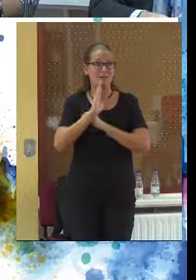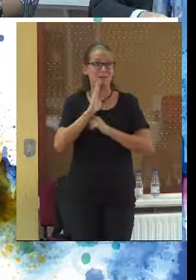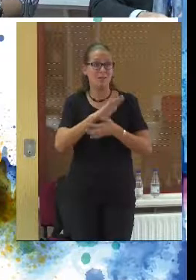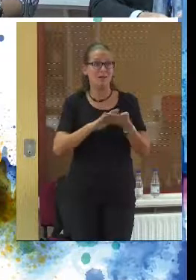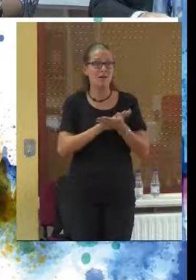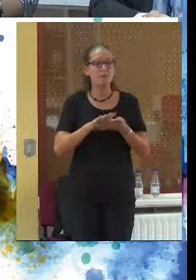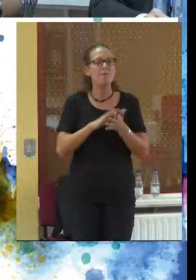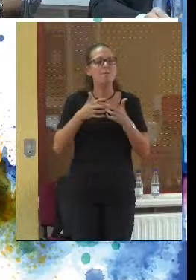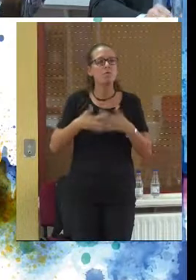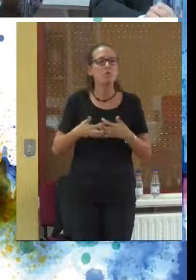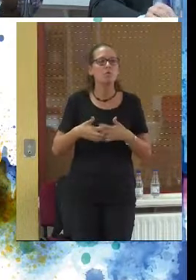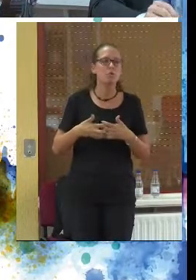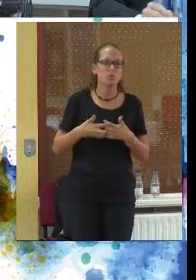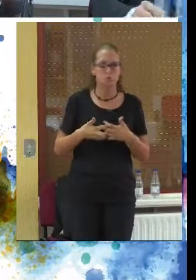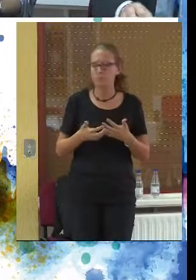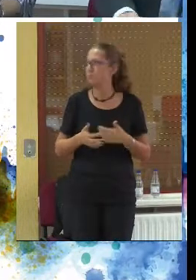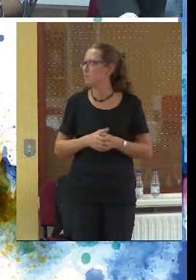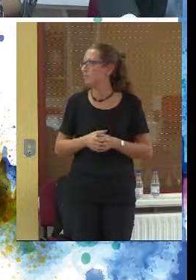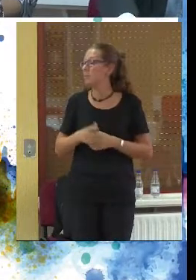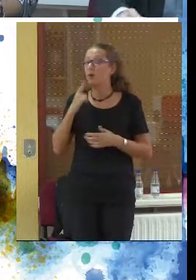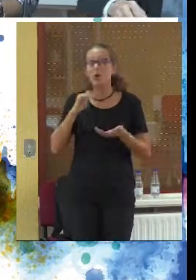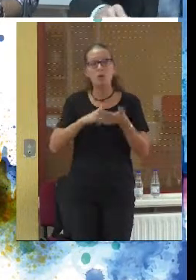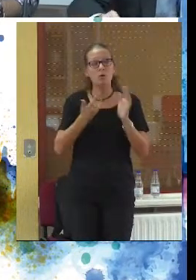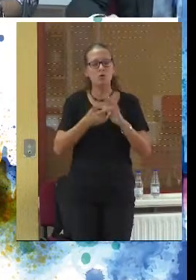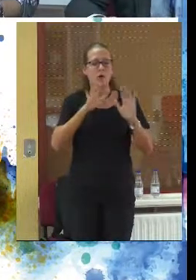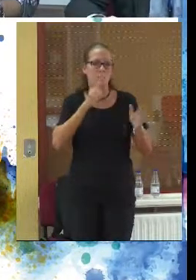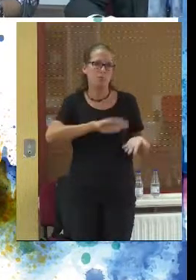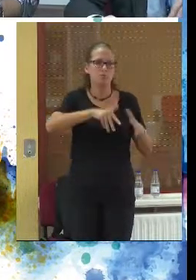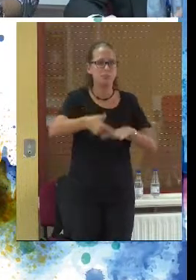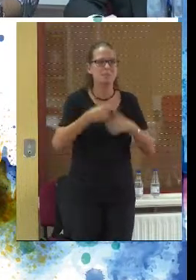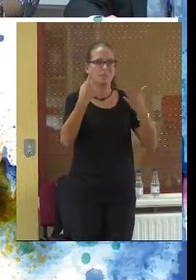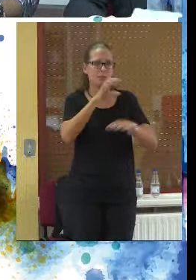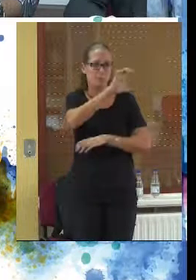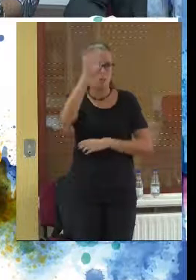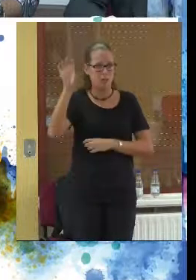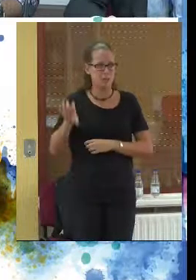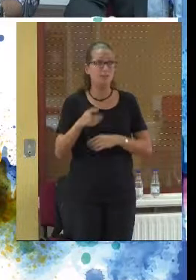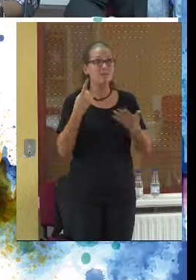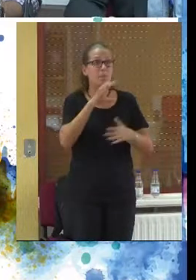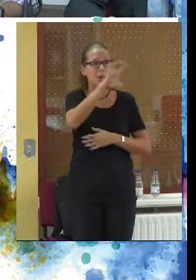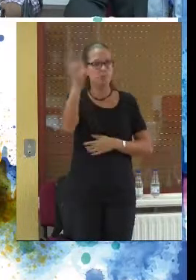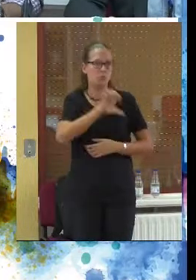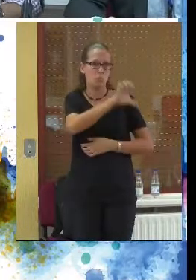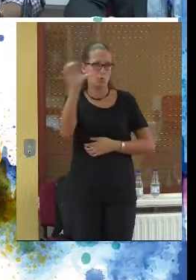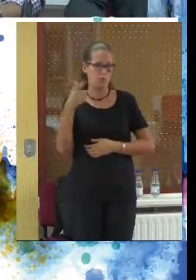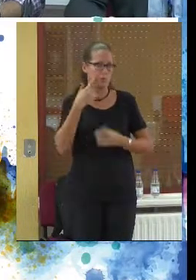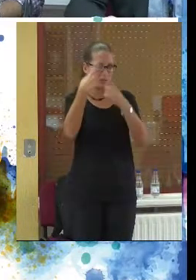strategies will work in Europe. We have a project that will be scaled up to 6 countries in Europe.